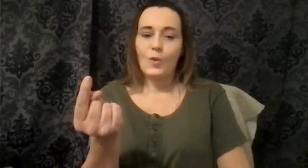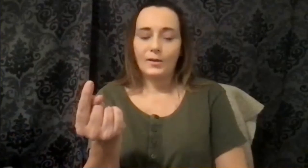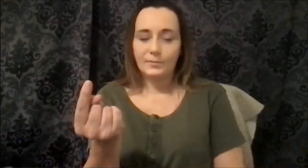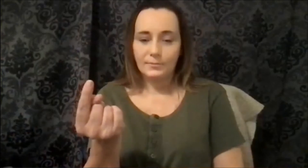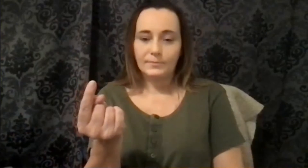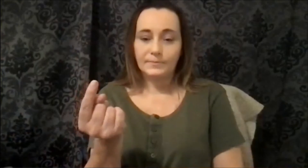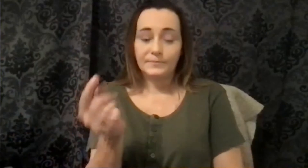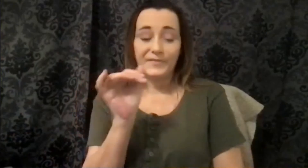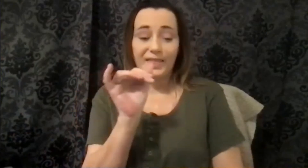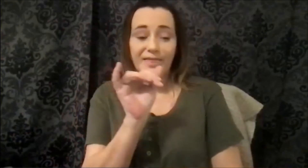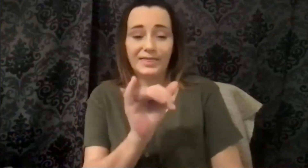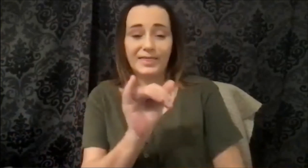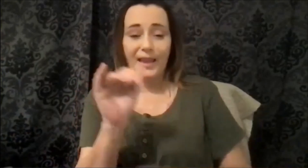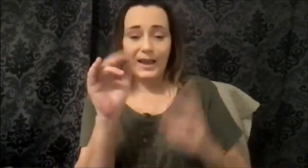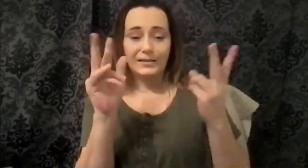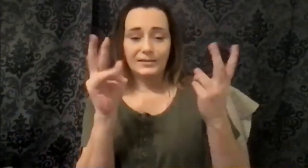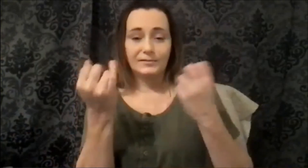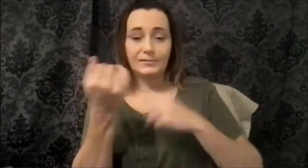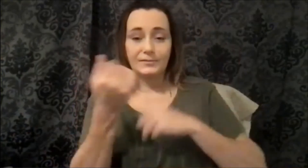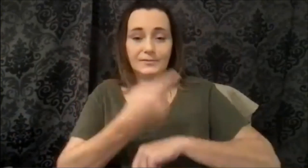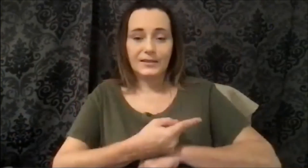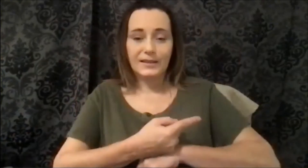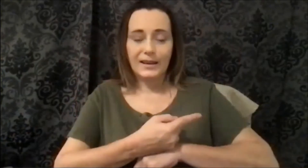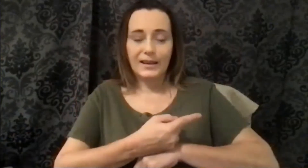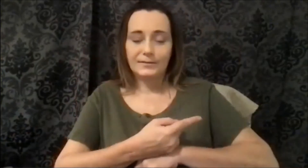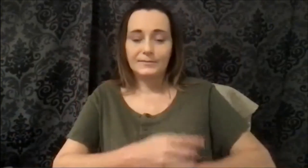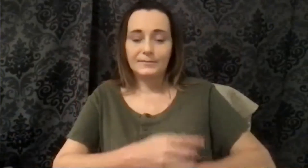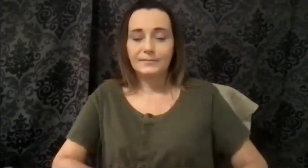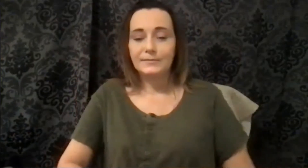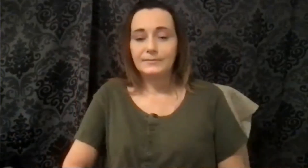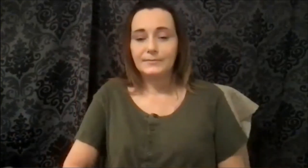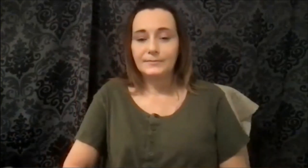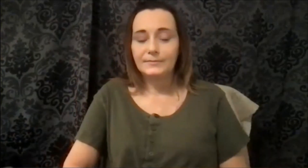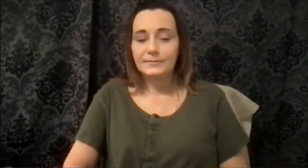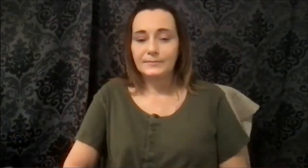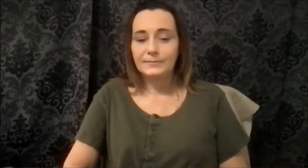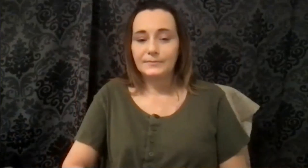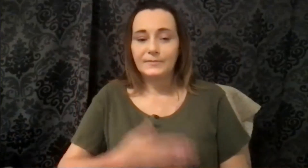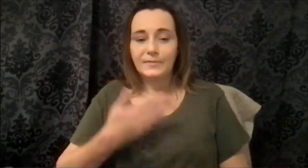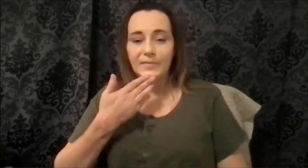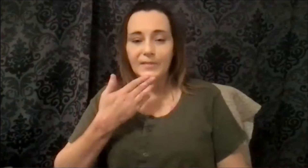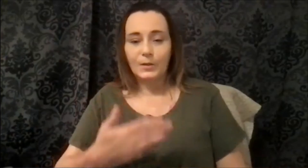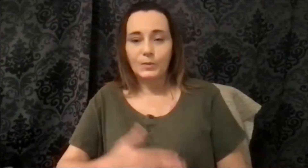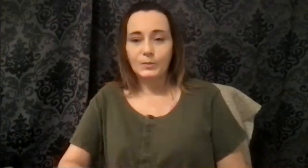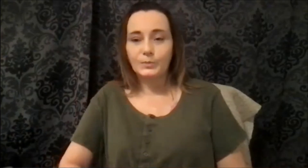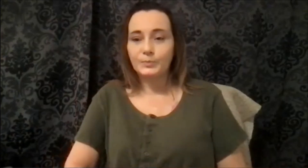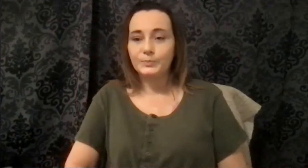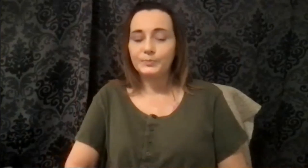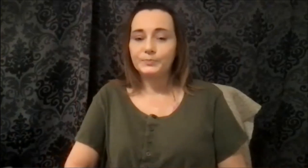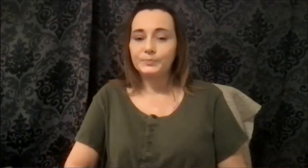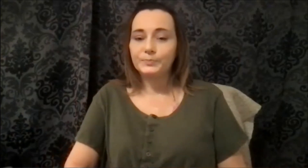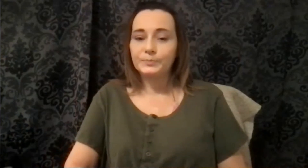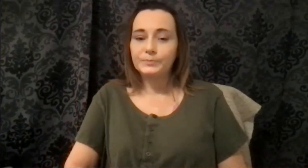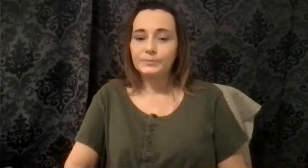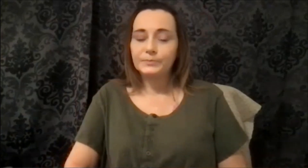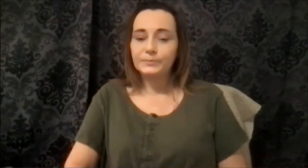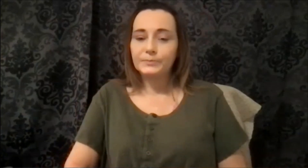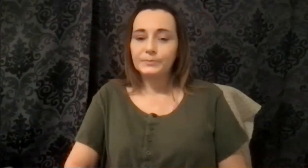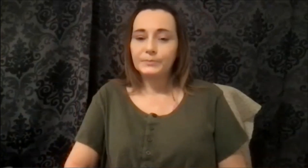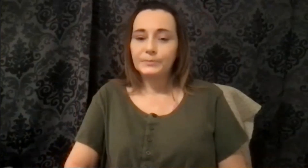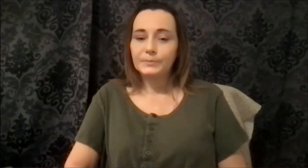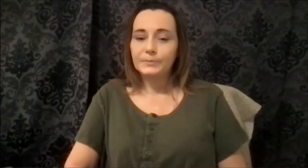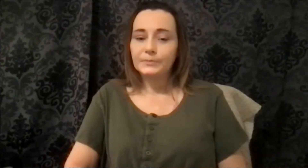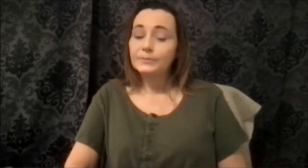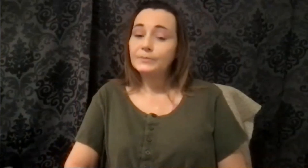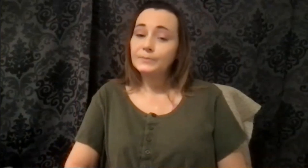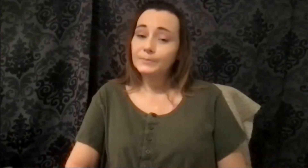from today's quotation. Thank you. So if there are